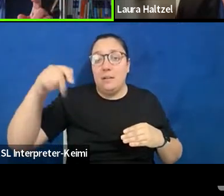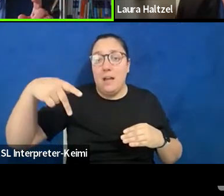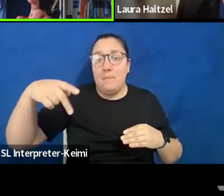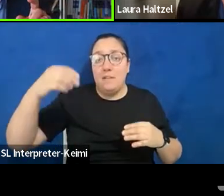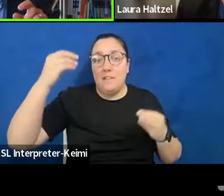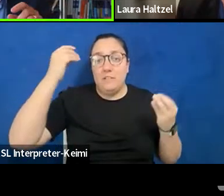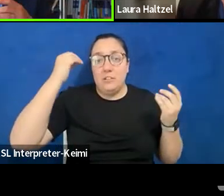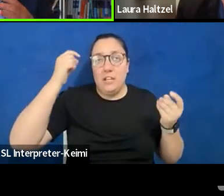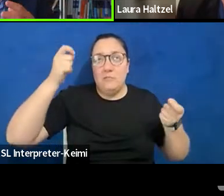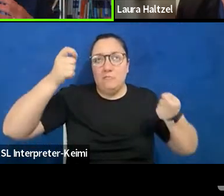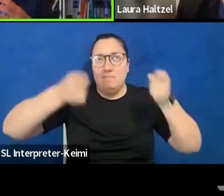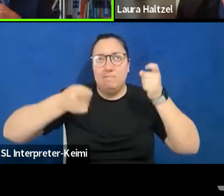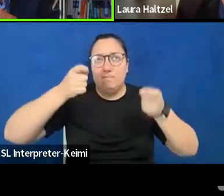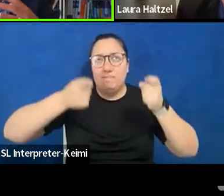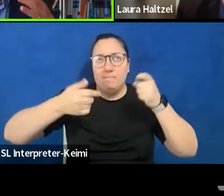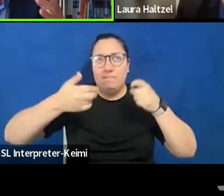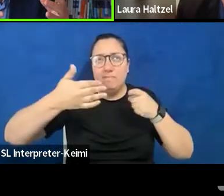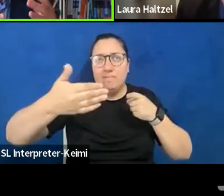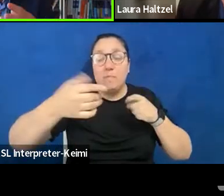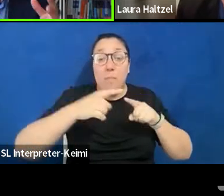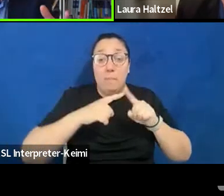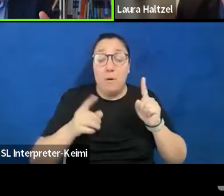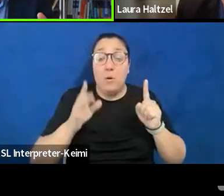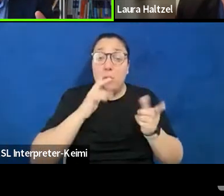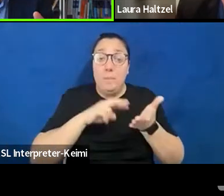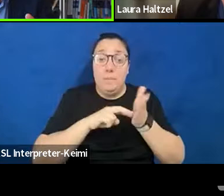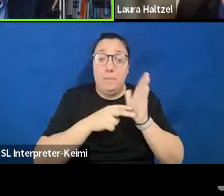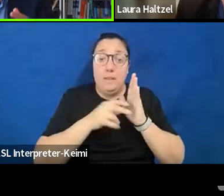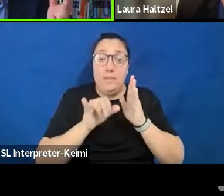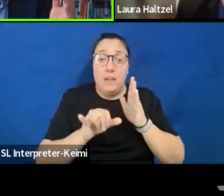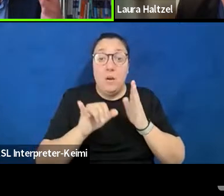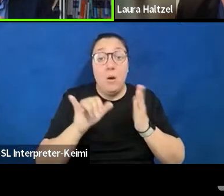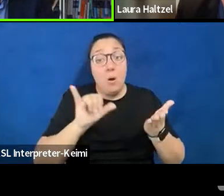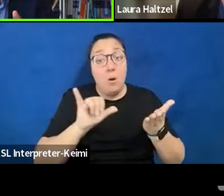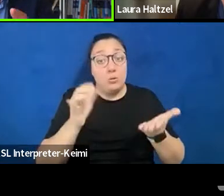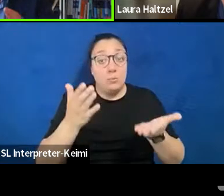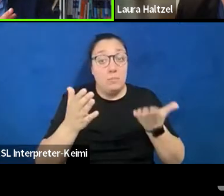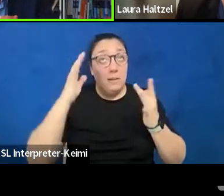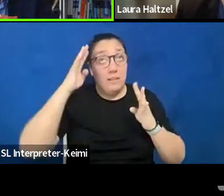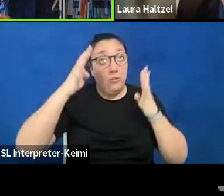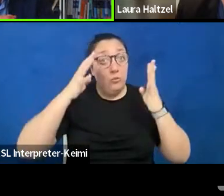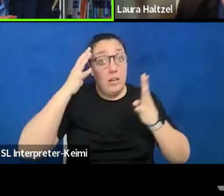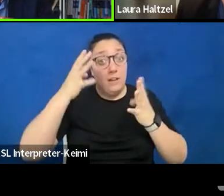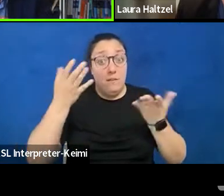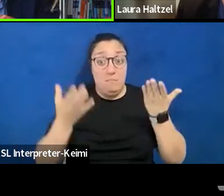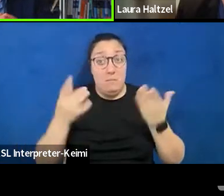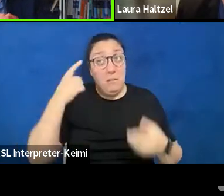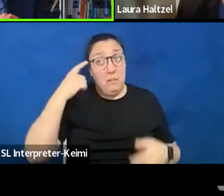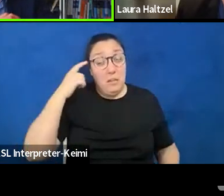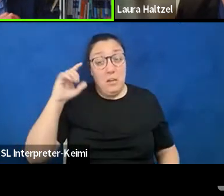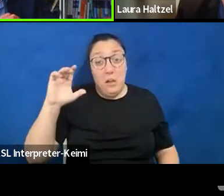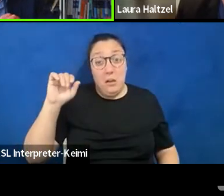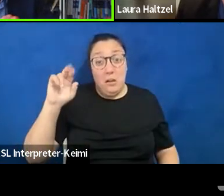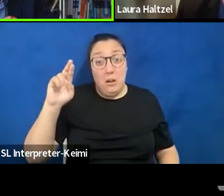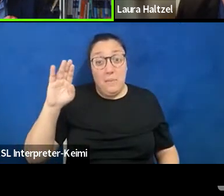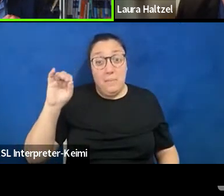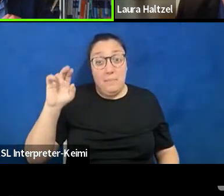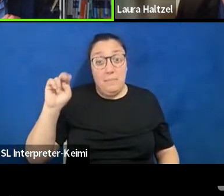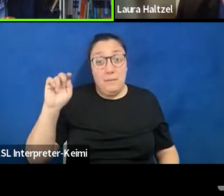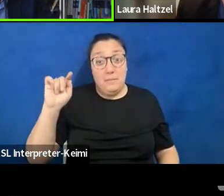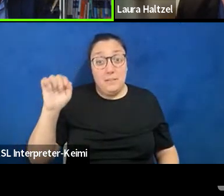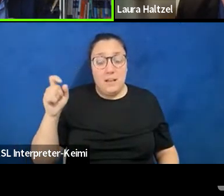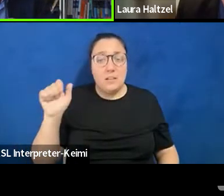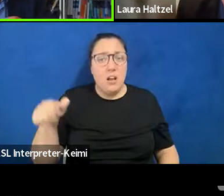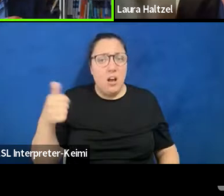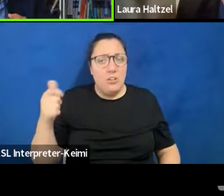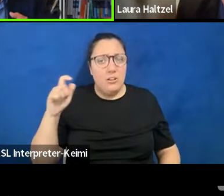tweaks along the way. But that's what it means. And the other way is thinking more creatively. Why not think about a carbon tax? Again, I mentioned earlier, as a tax economist, I like to